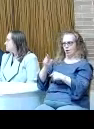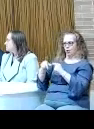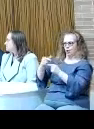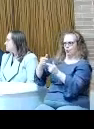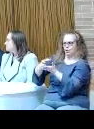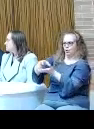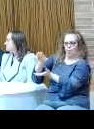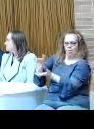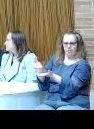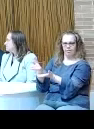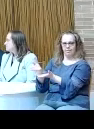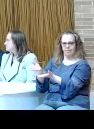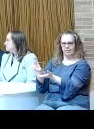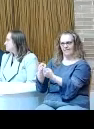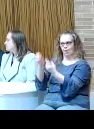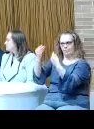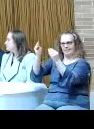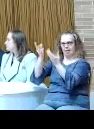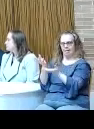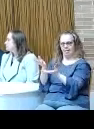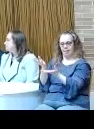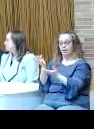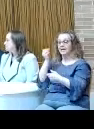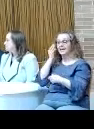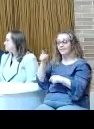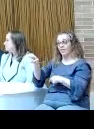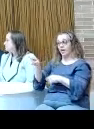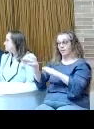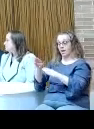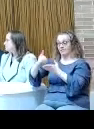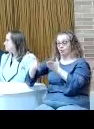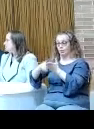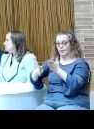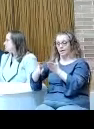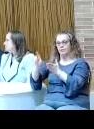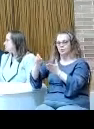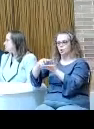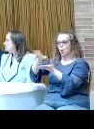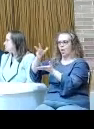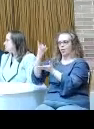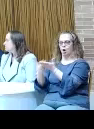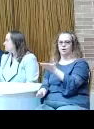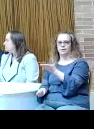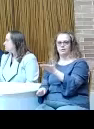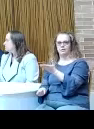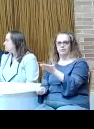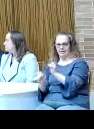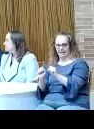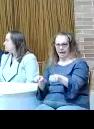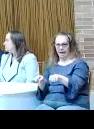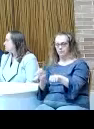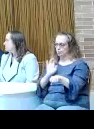wealth and if they want to do something that's discriminatory they can lose it so it's on